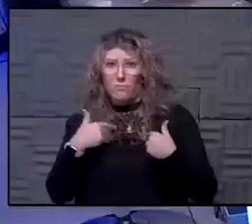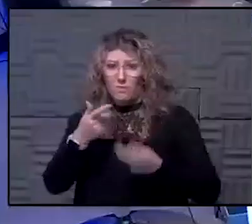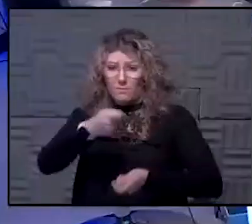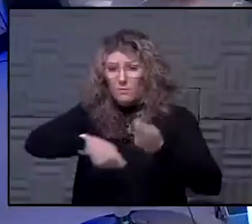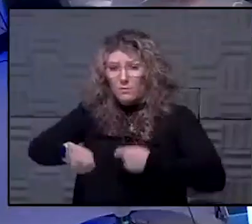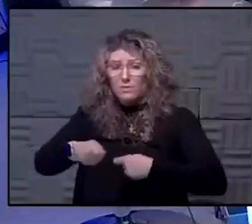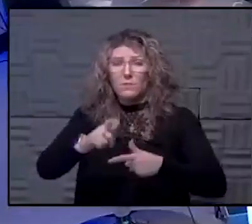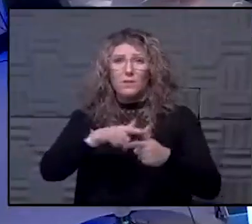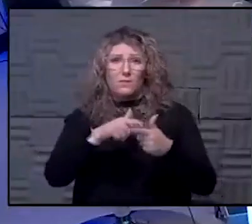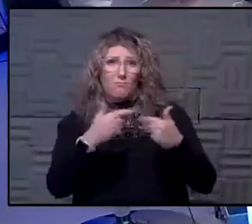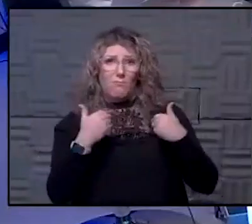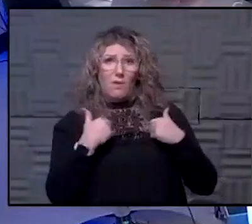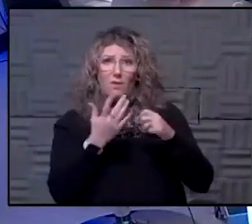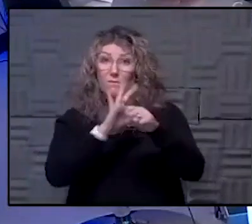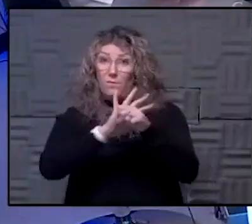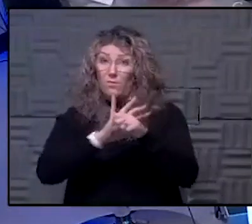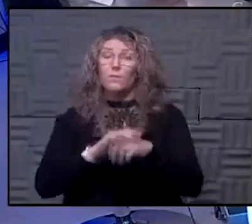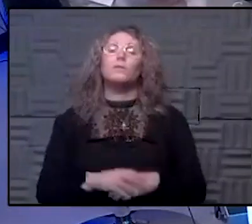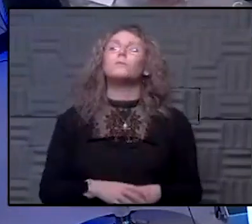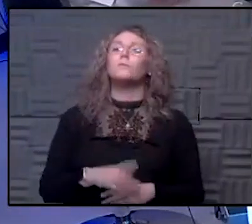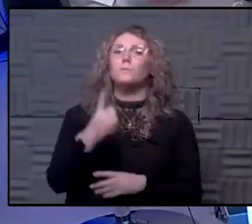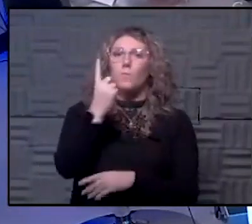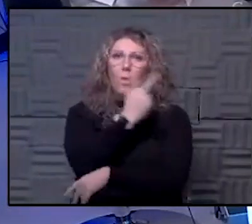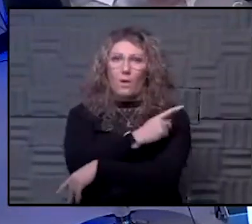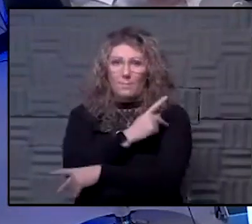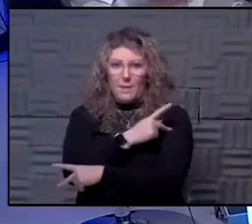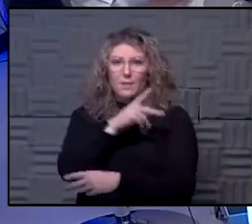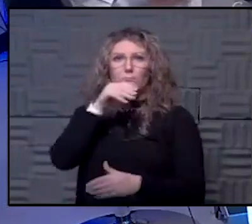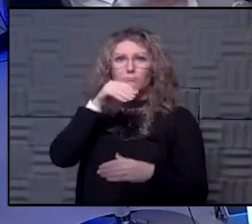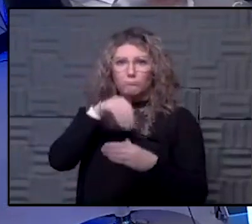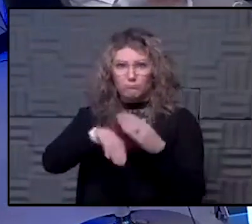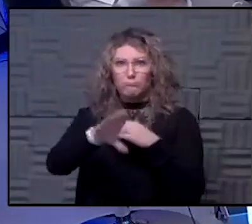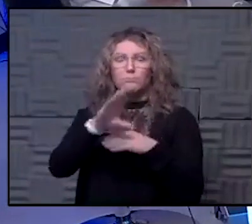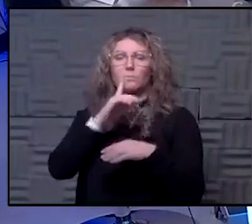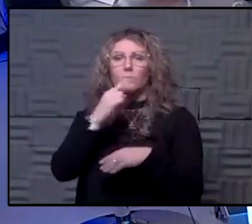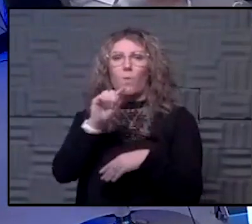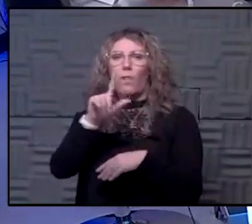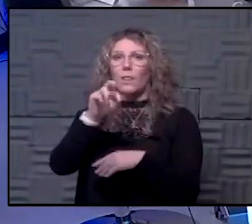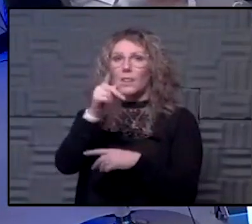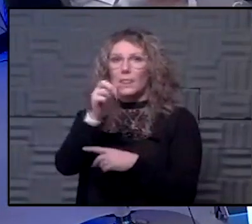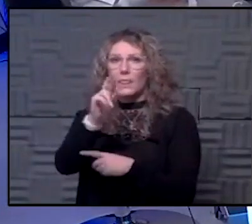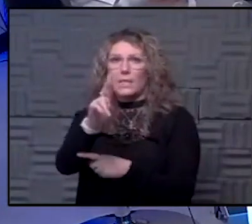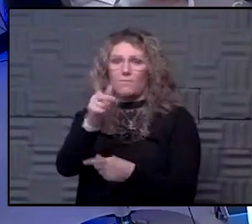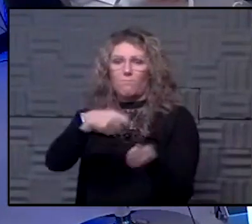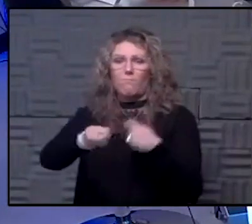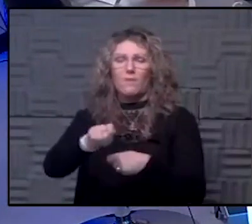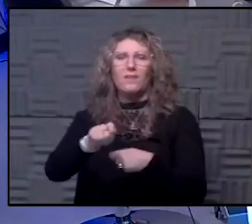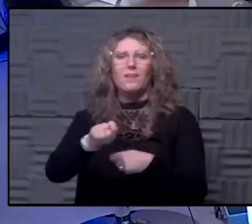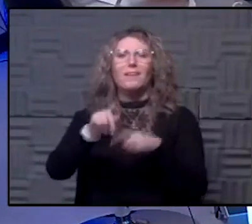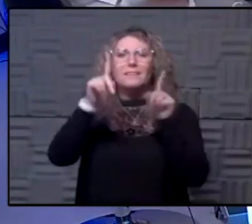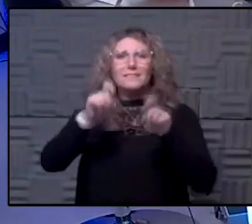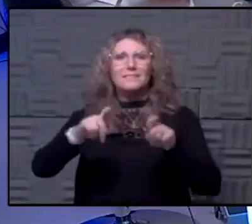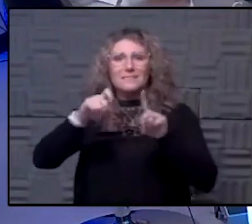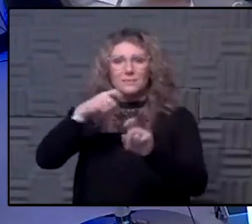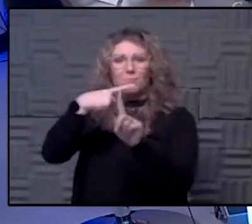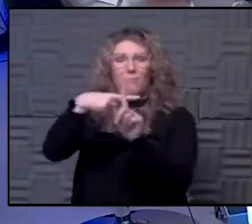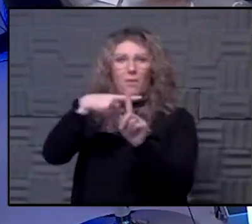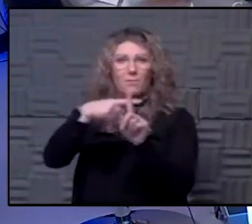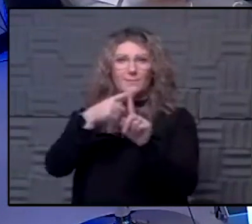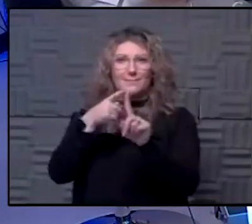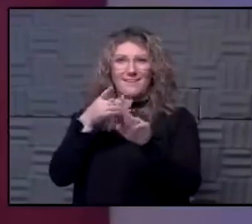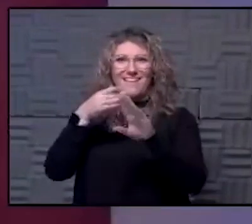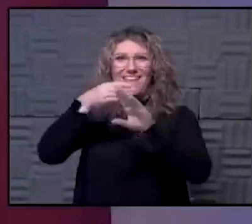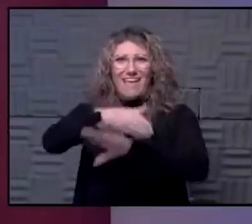COVID? Yeah, we've had a patient who actually came in for a liver transplant who tested positive after we already had